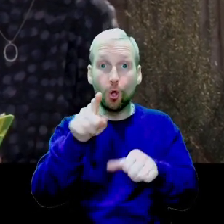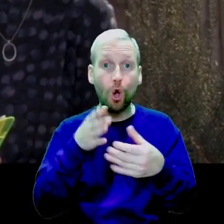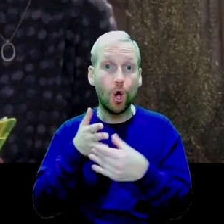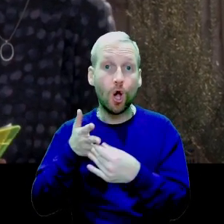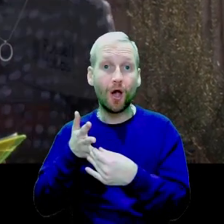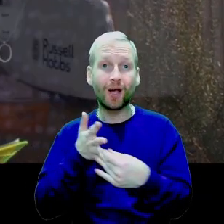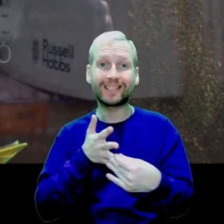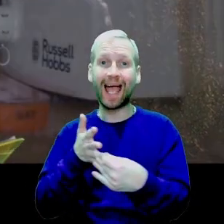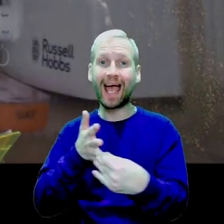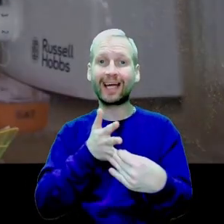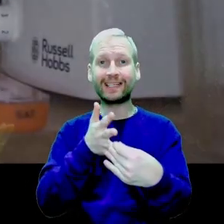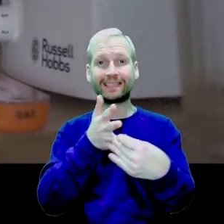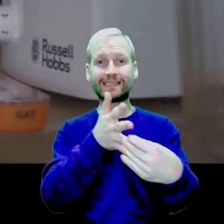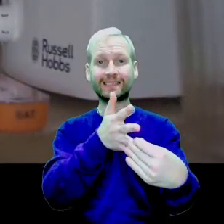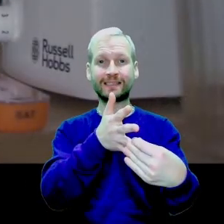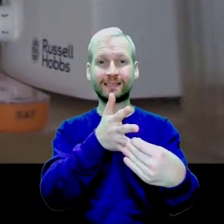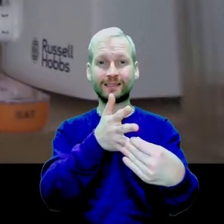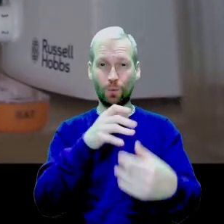guide.